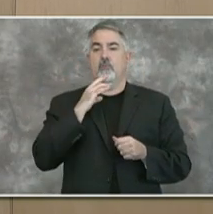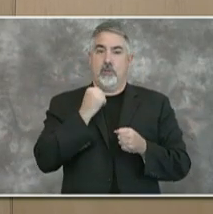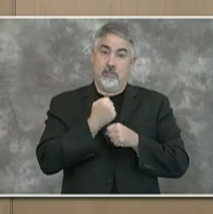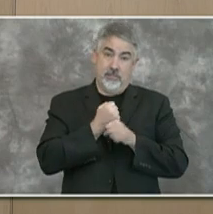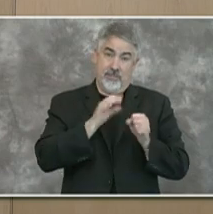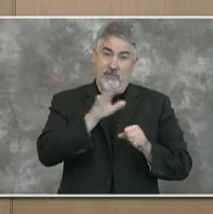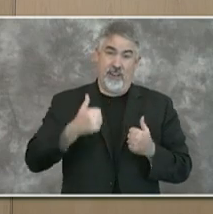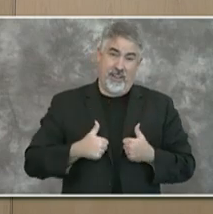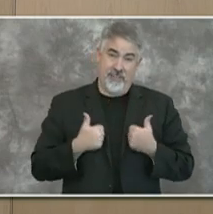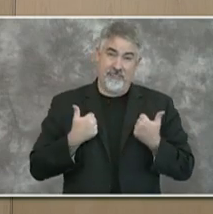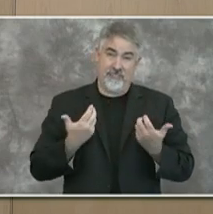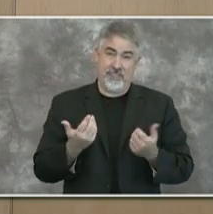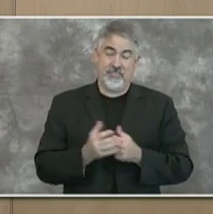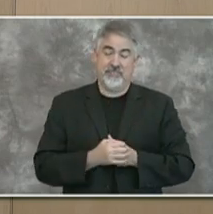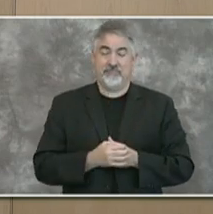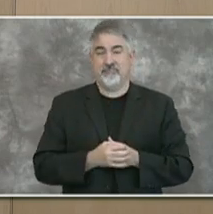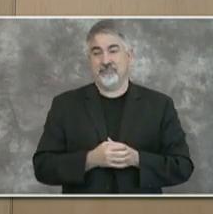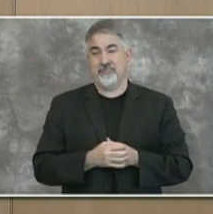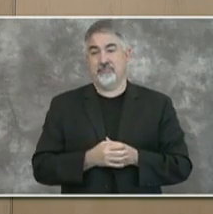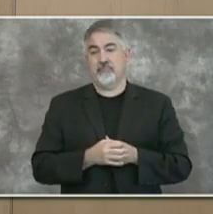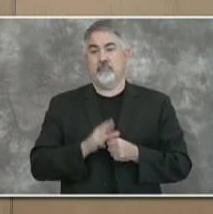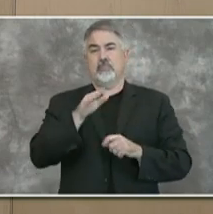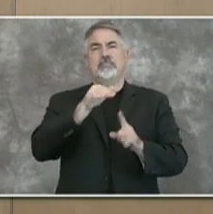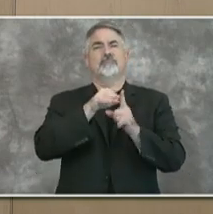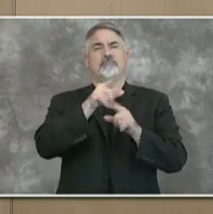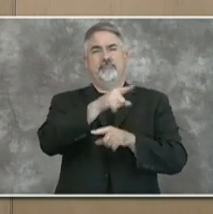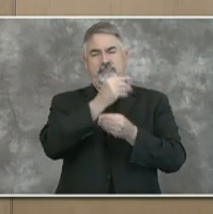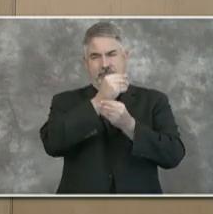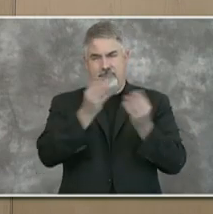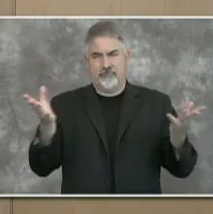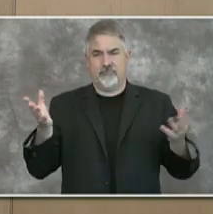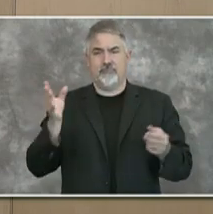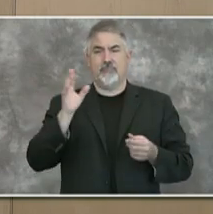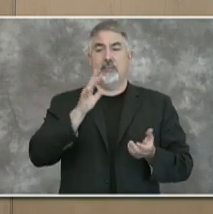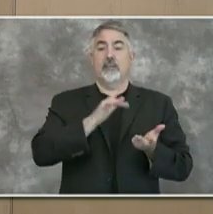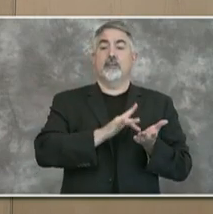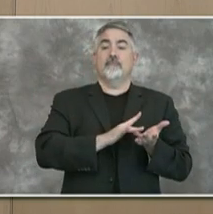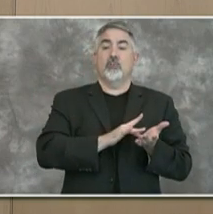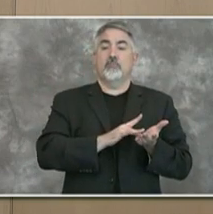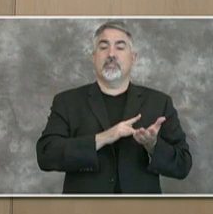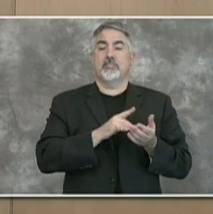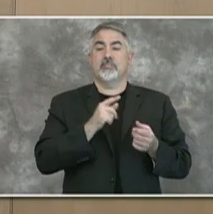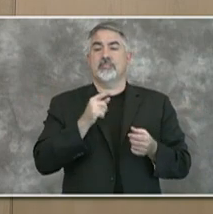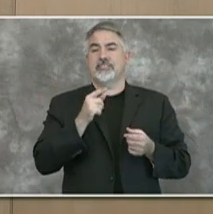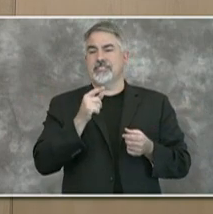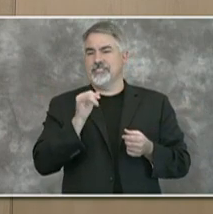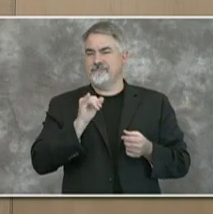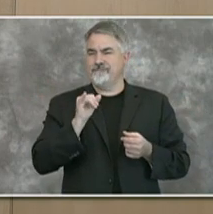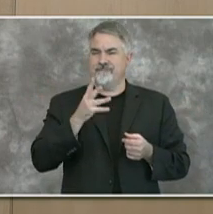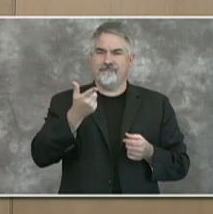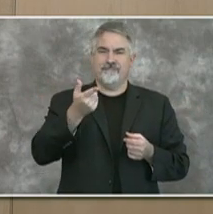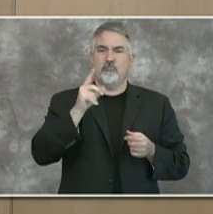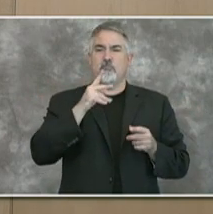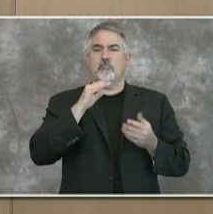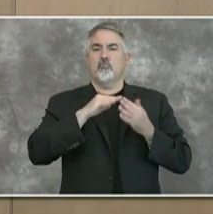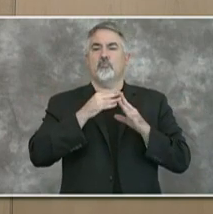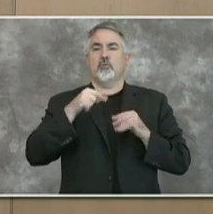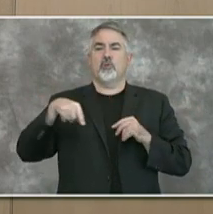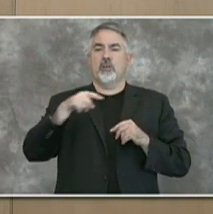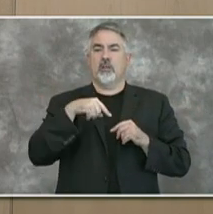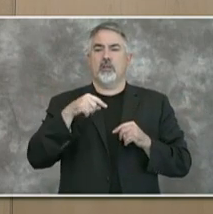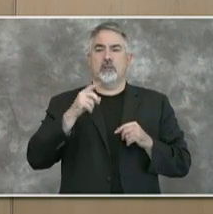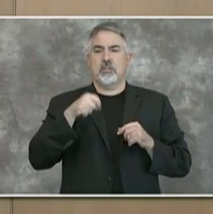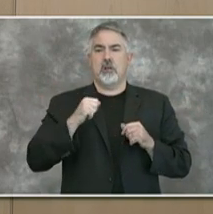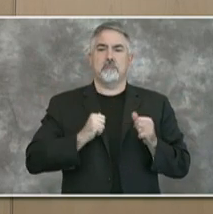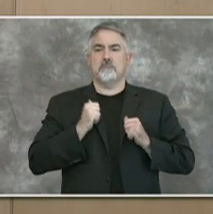lives. As a reminder, non-pharmaceutical interventions are those actions that people and communities can take to help slow